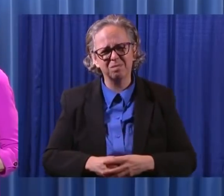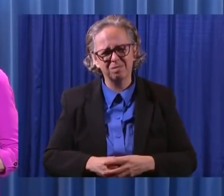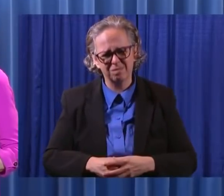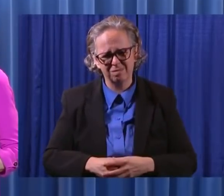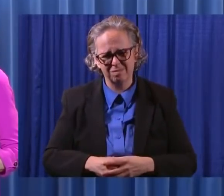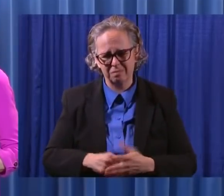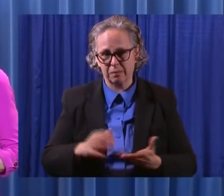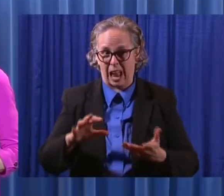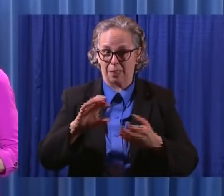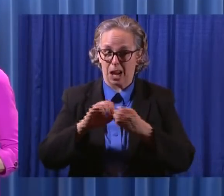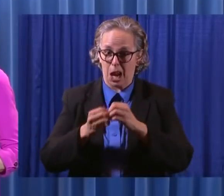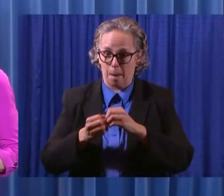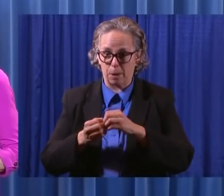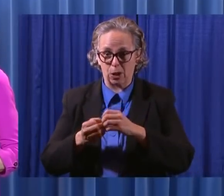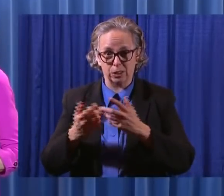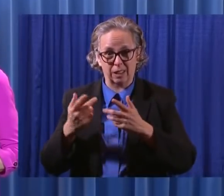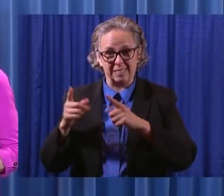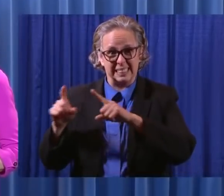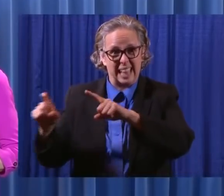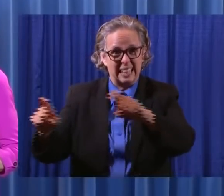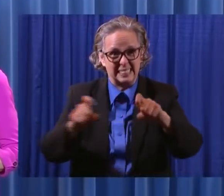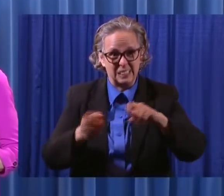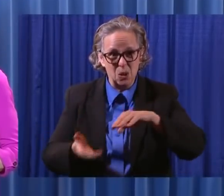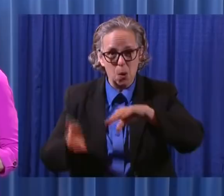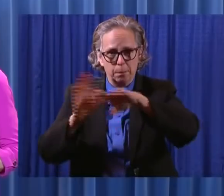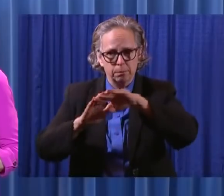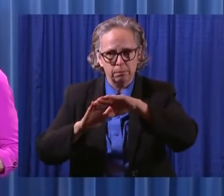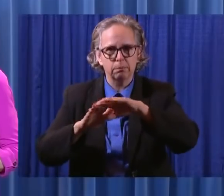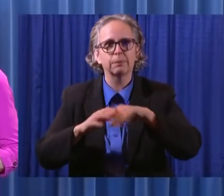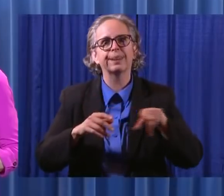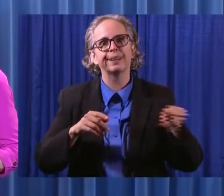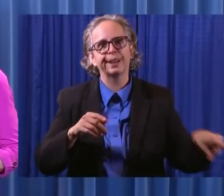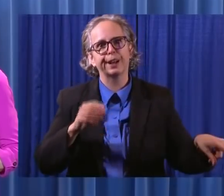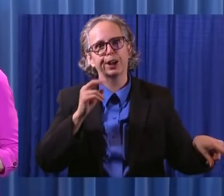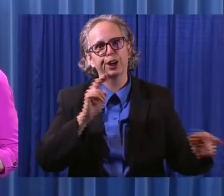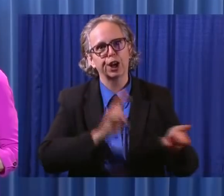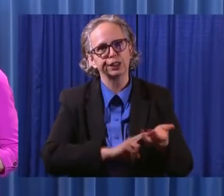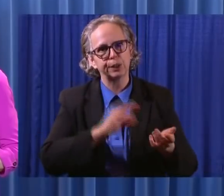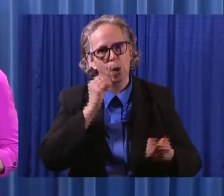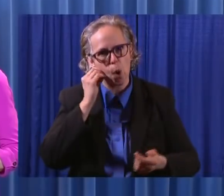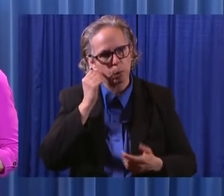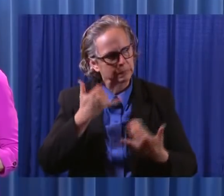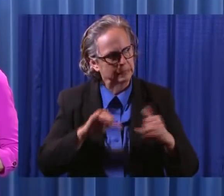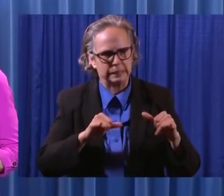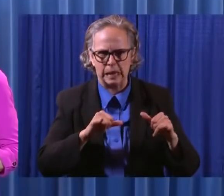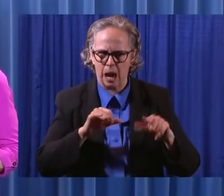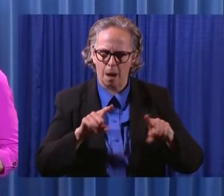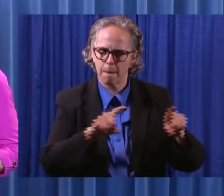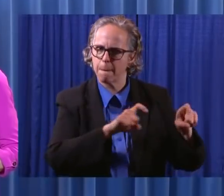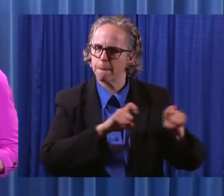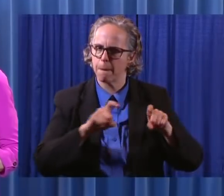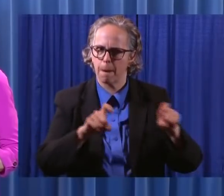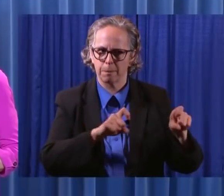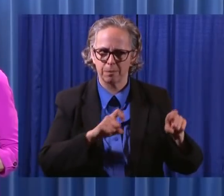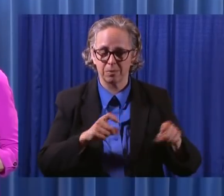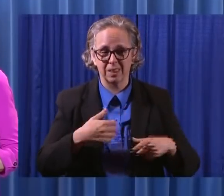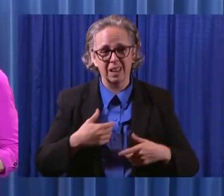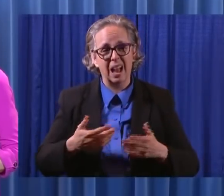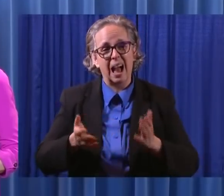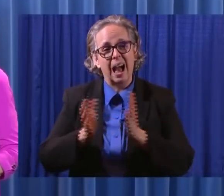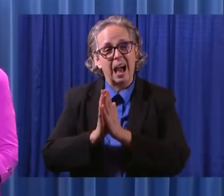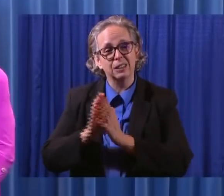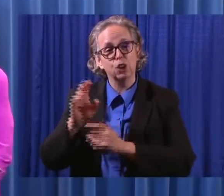doing. The GARD is going strong. I've asked Rochelle McElroy, who heads up our aging